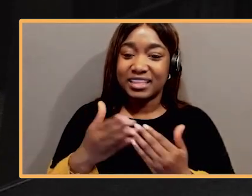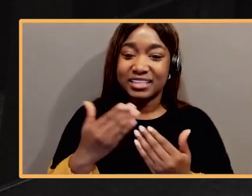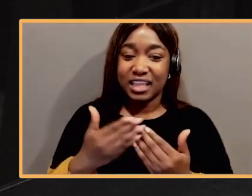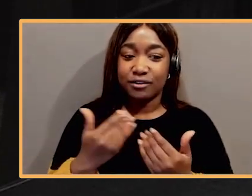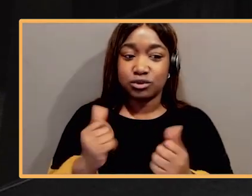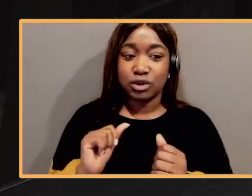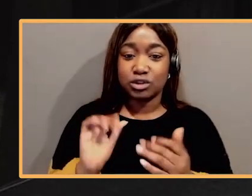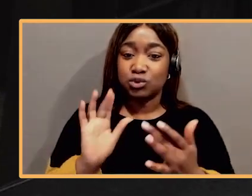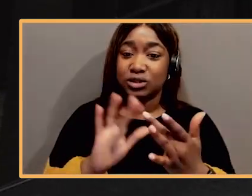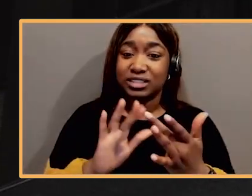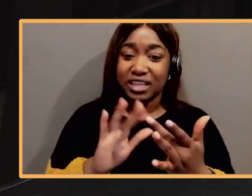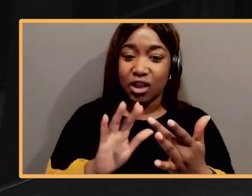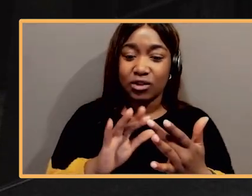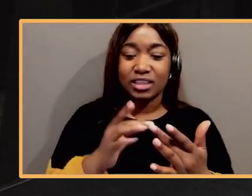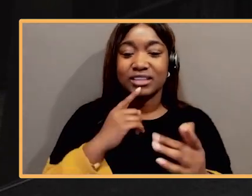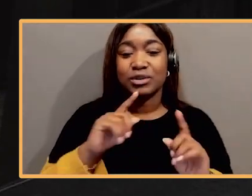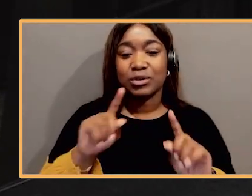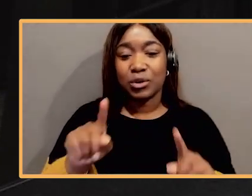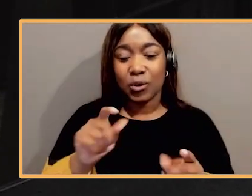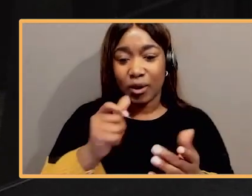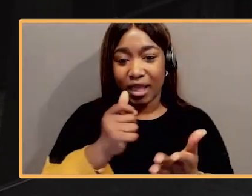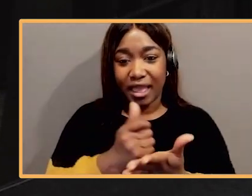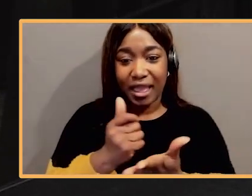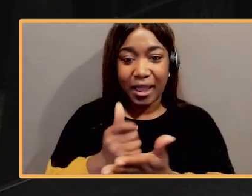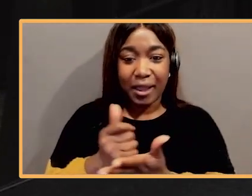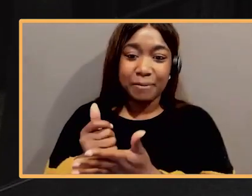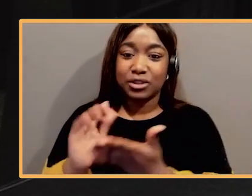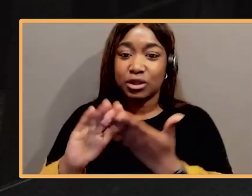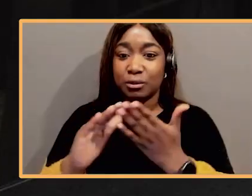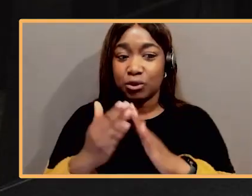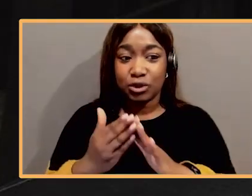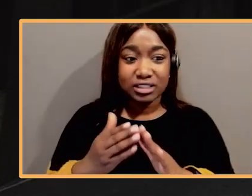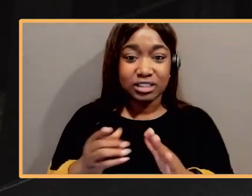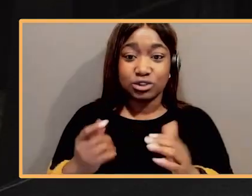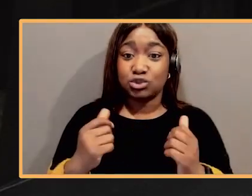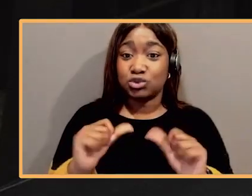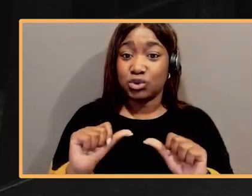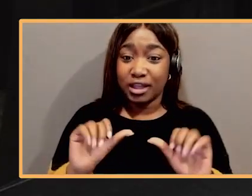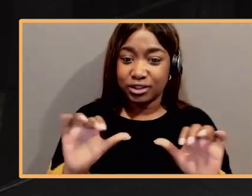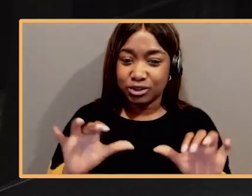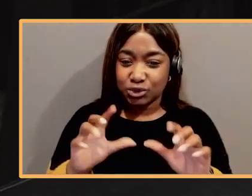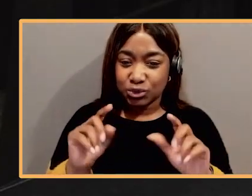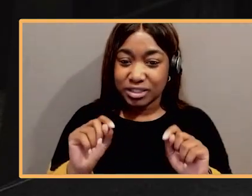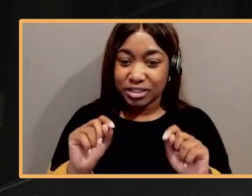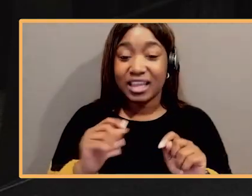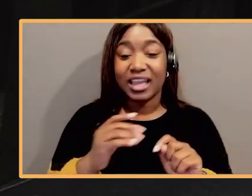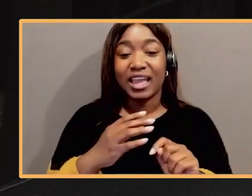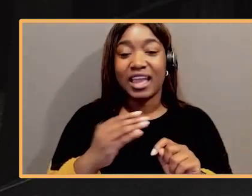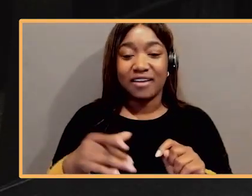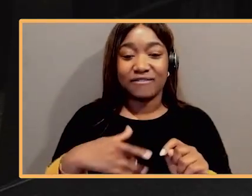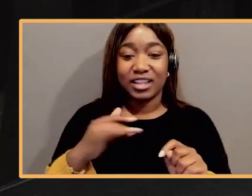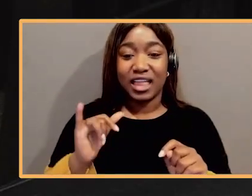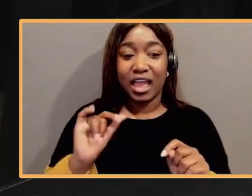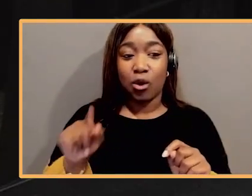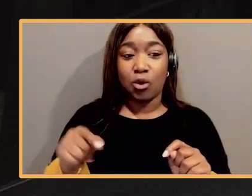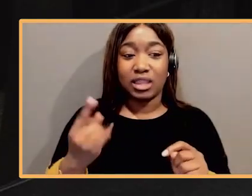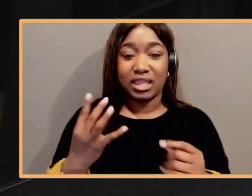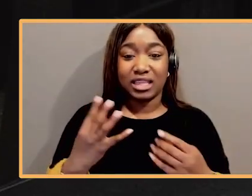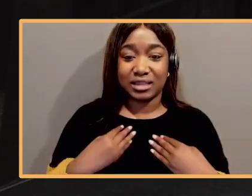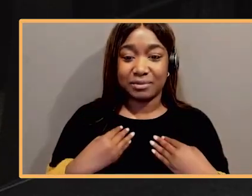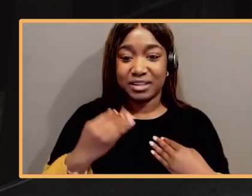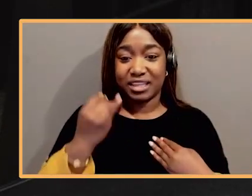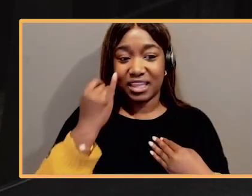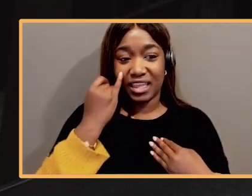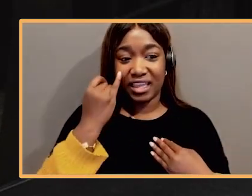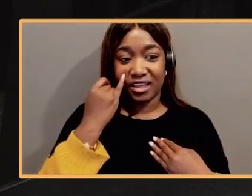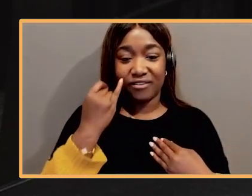They say, go and help those communities, and you try to go do it. And I feel like I will only be accepted maybe if I cut off